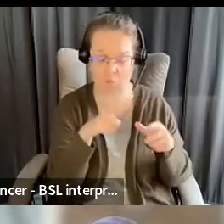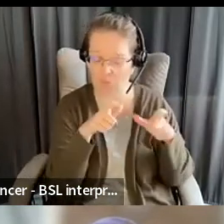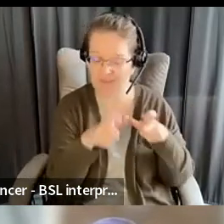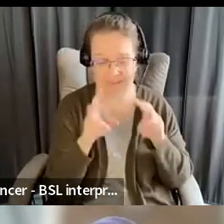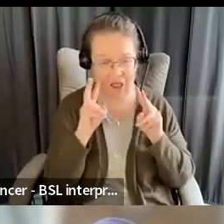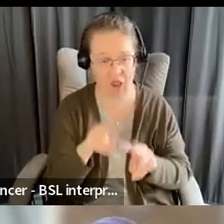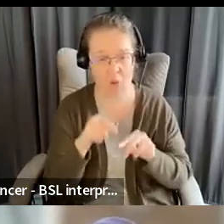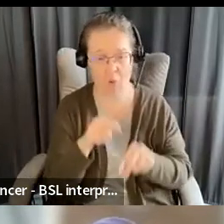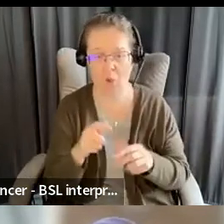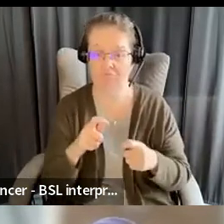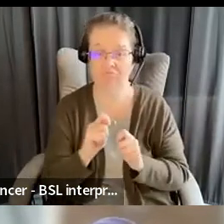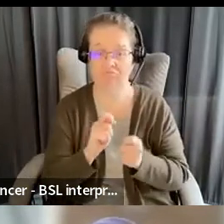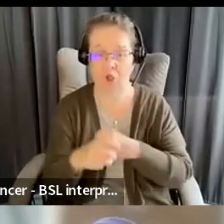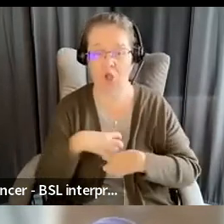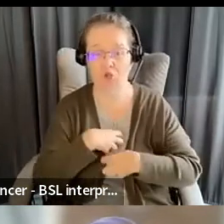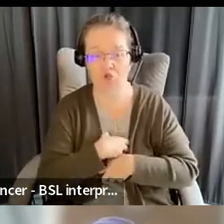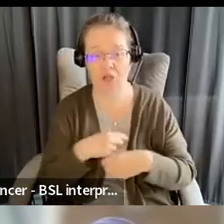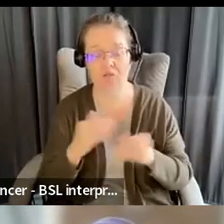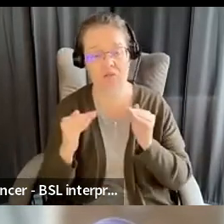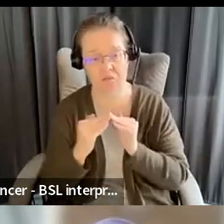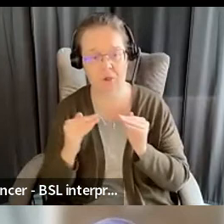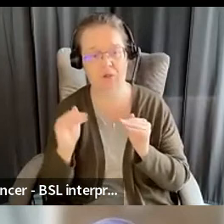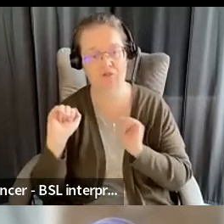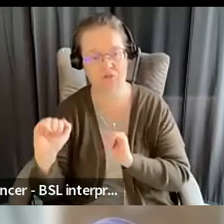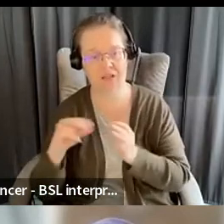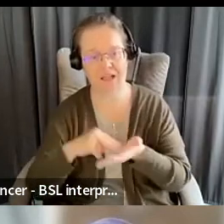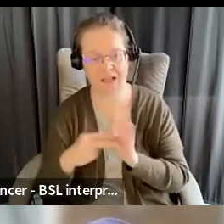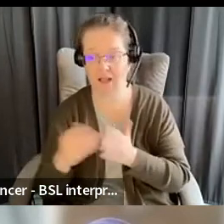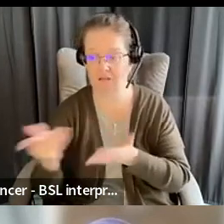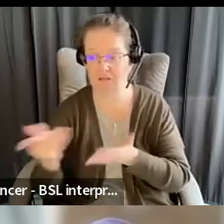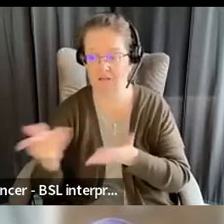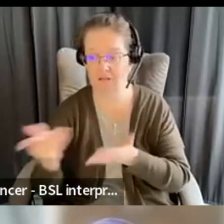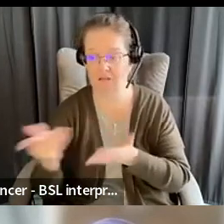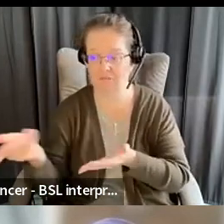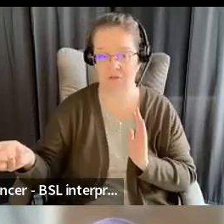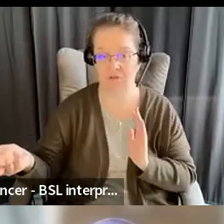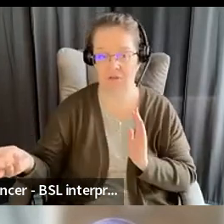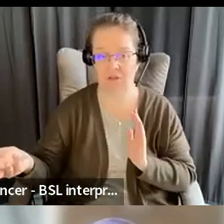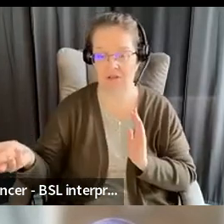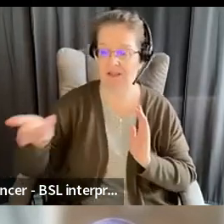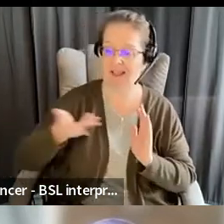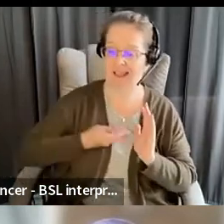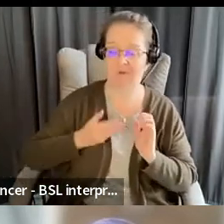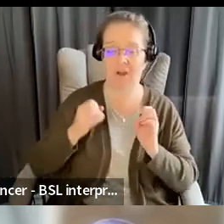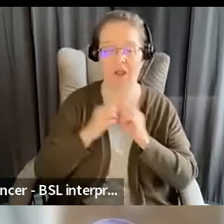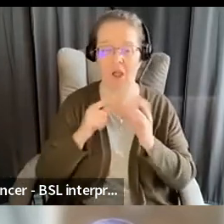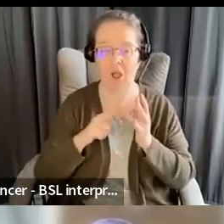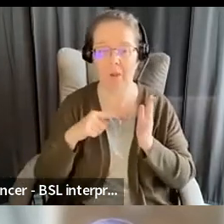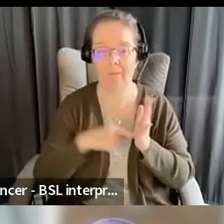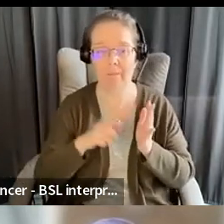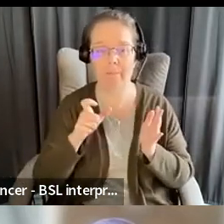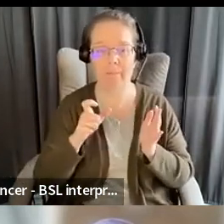bringing individuals in through those types of organizations where you're given a boot camp, and then, you know, it's about